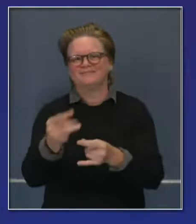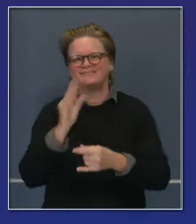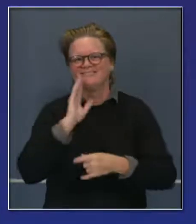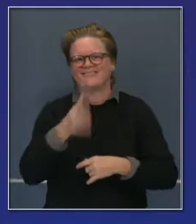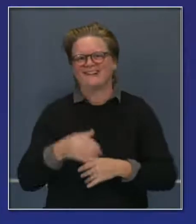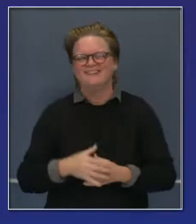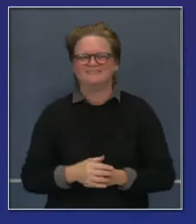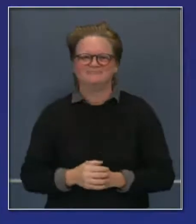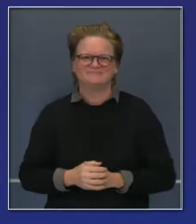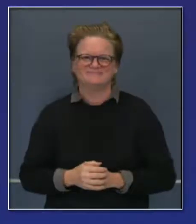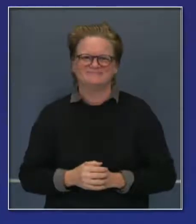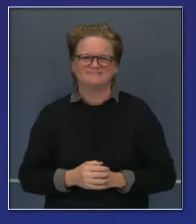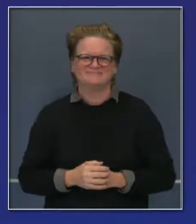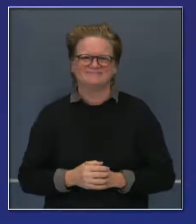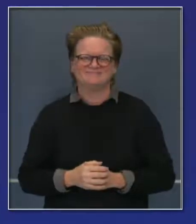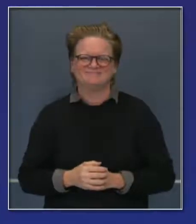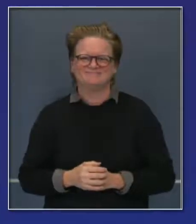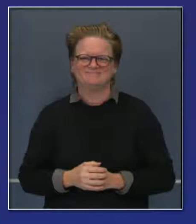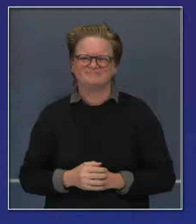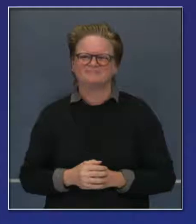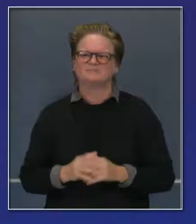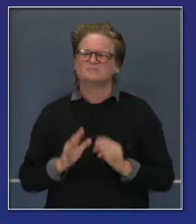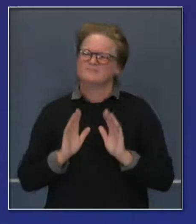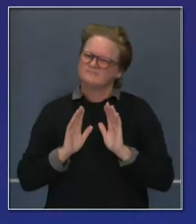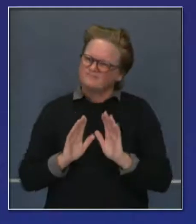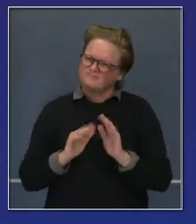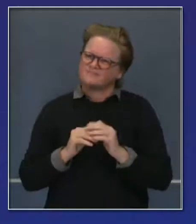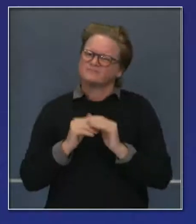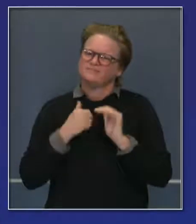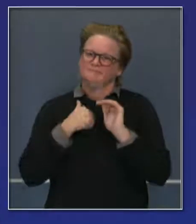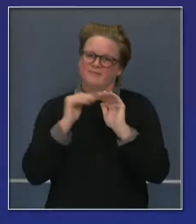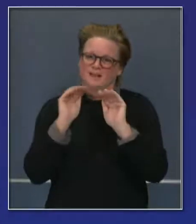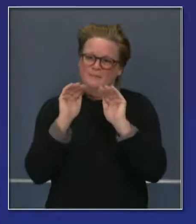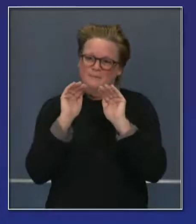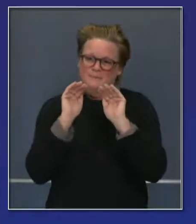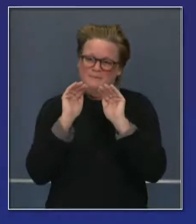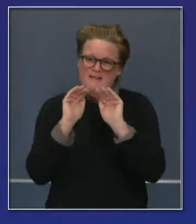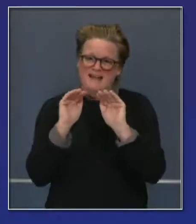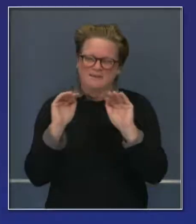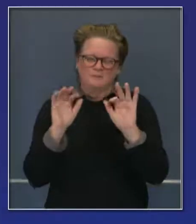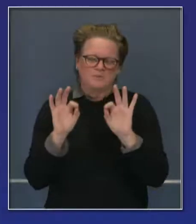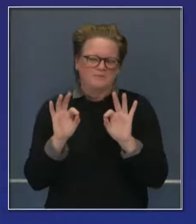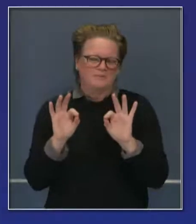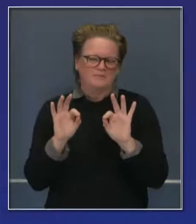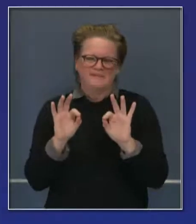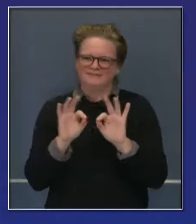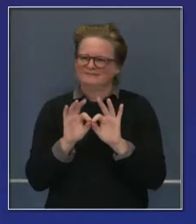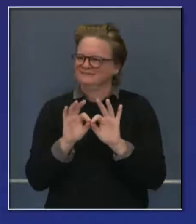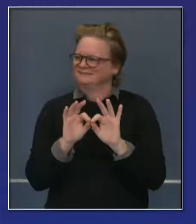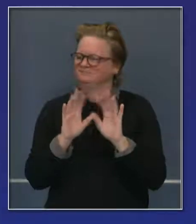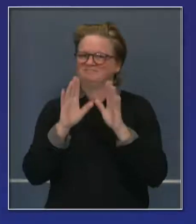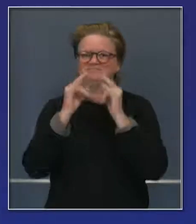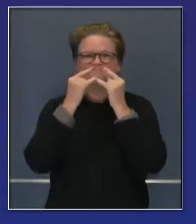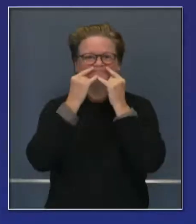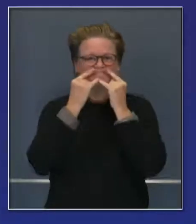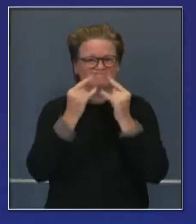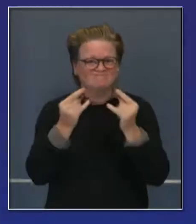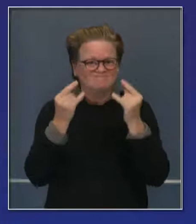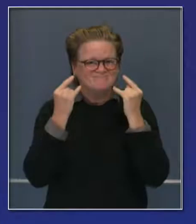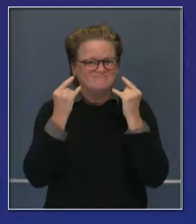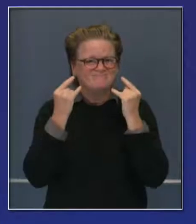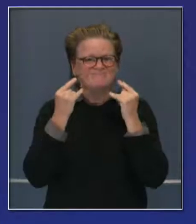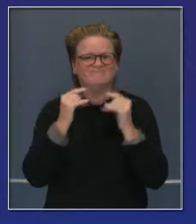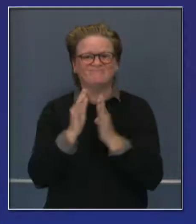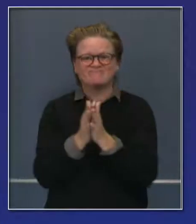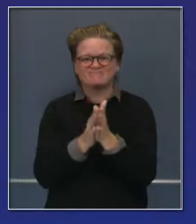above, but just please remember, no substitute for wearing a face covering, no substitute for physically distancing, no substitute